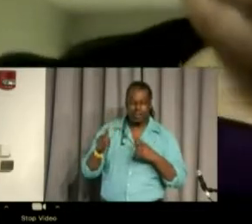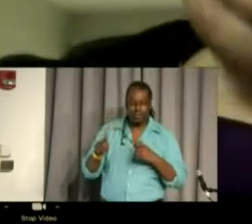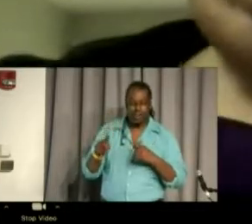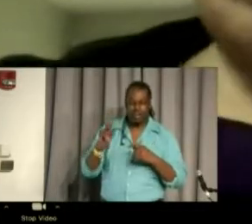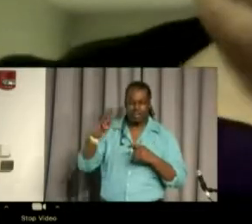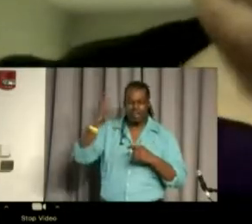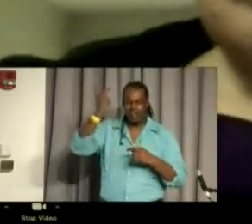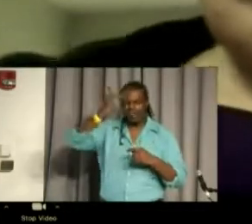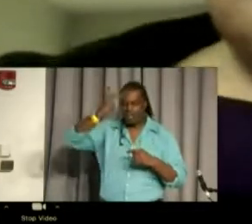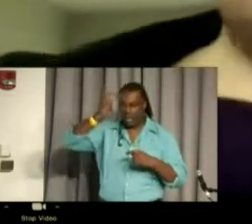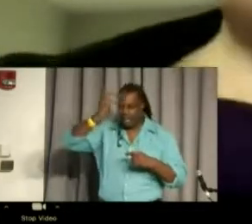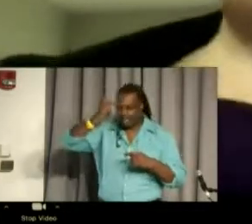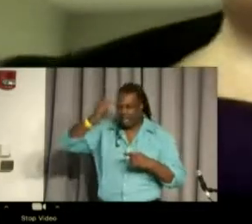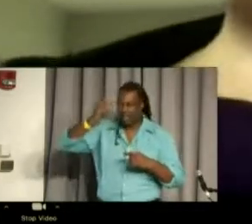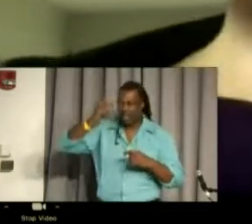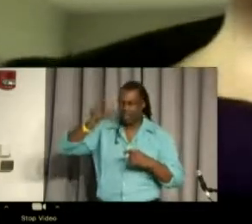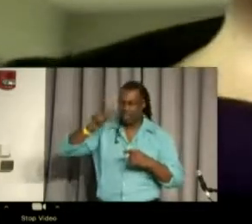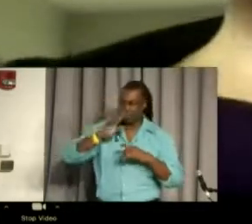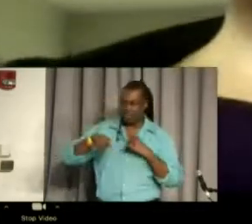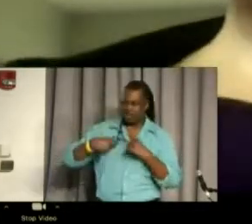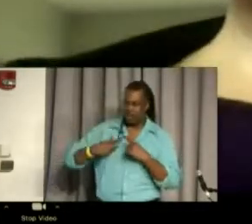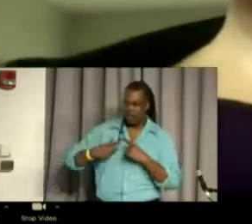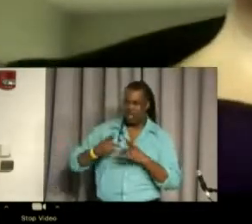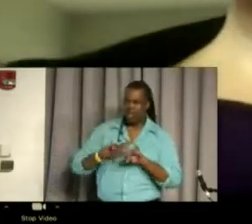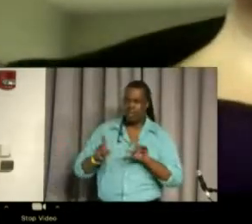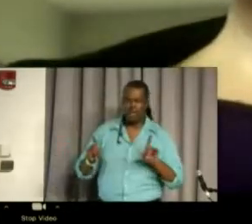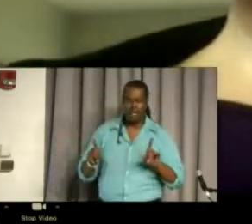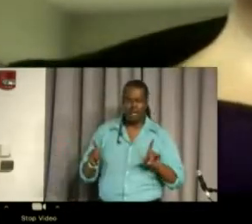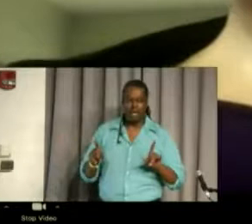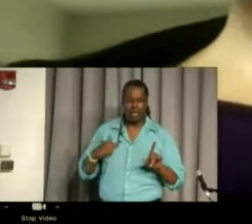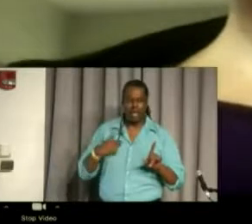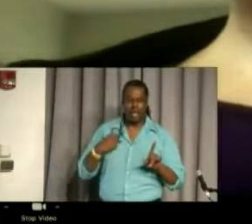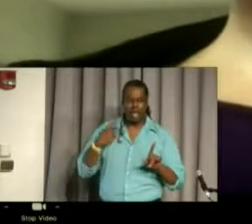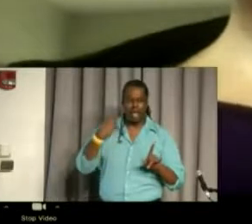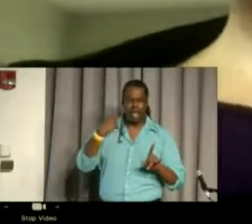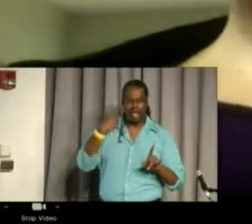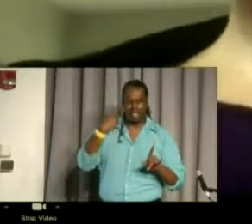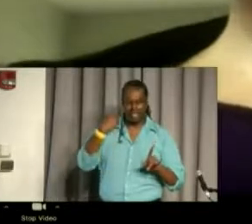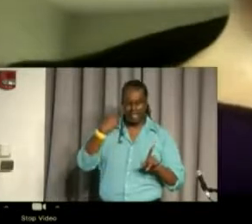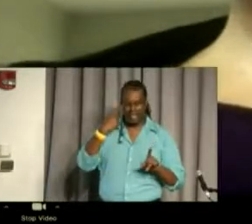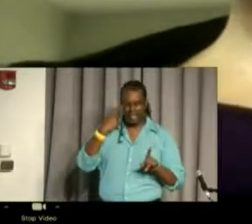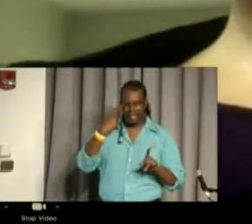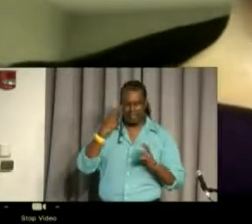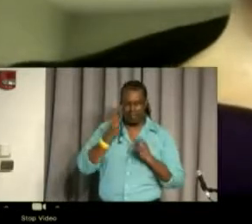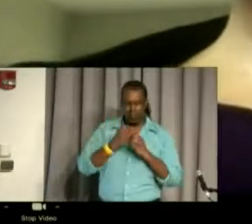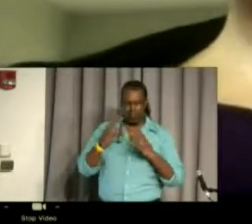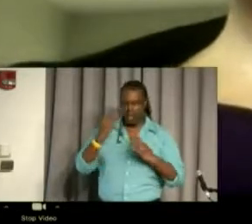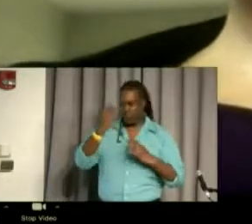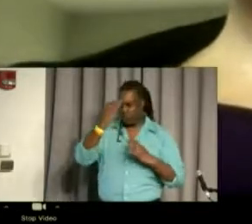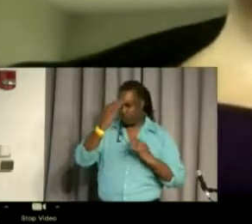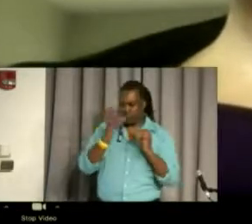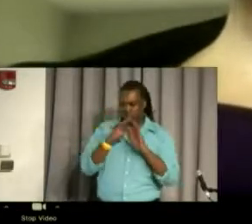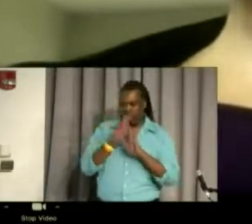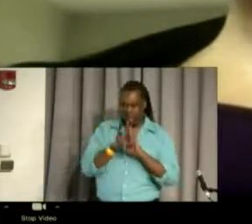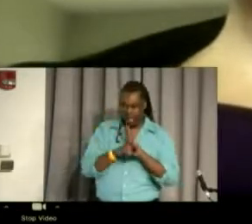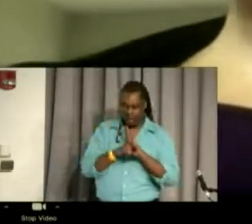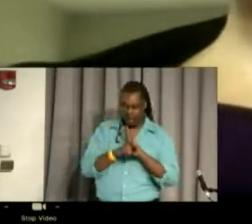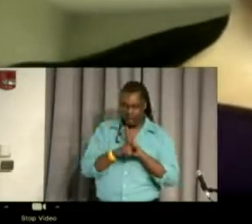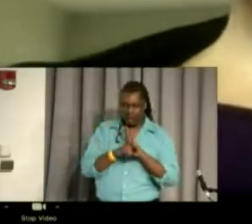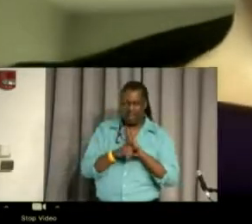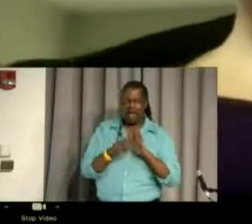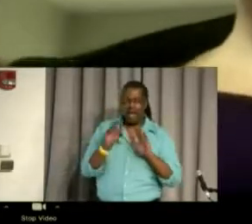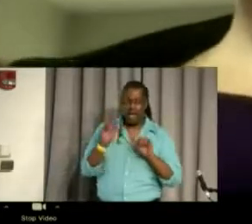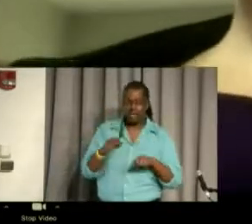around electrification. I think without knowing more background of your question, I think I could